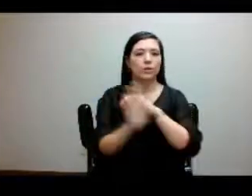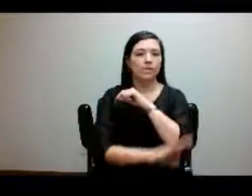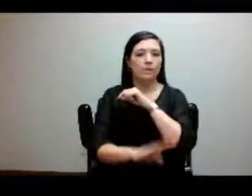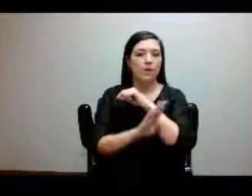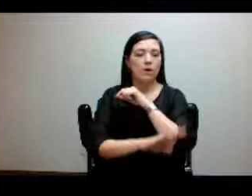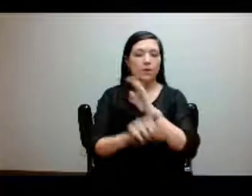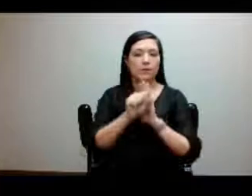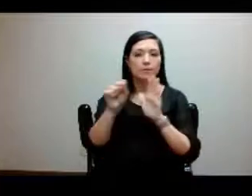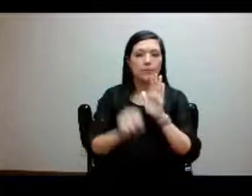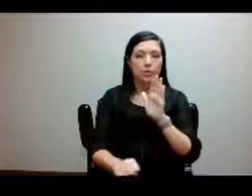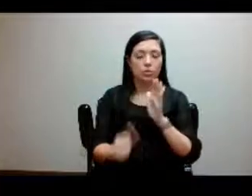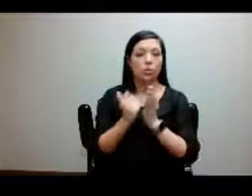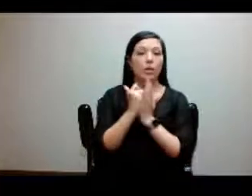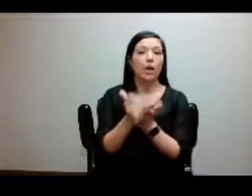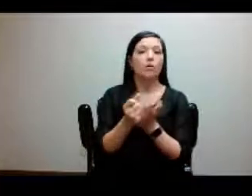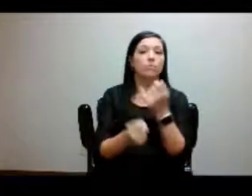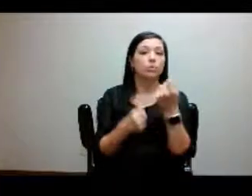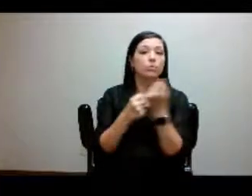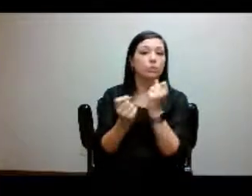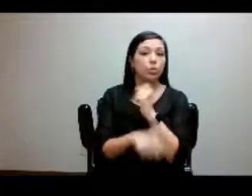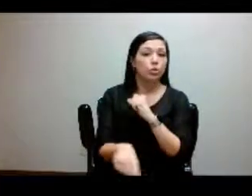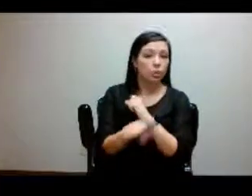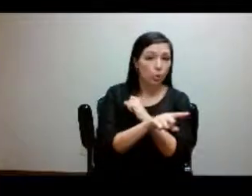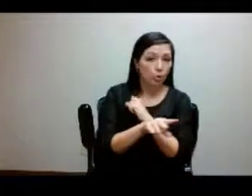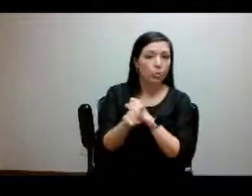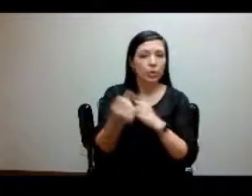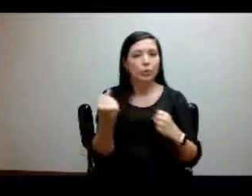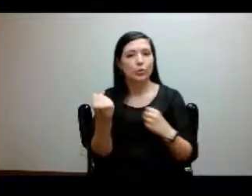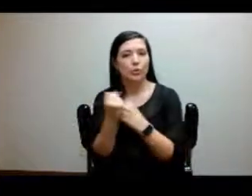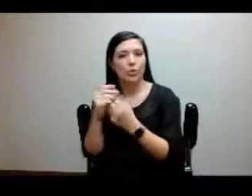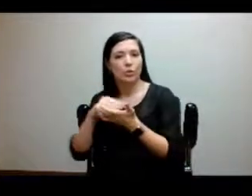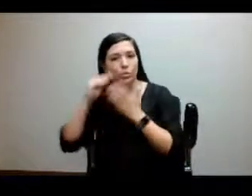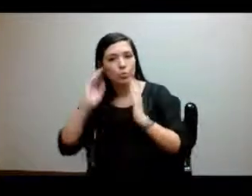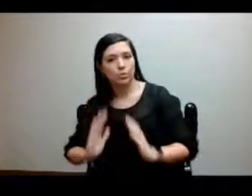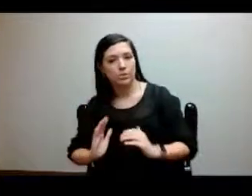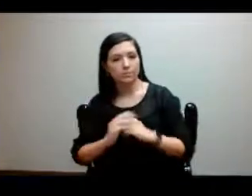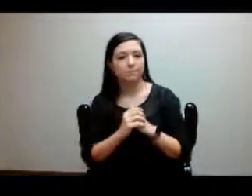to support you all as you support our students.